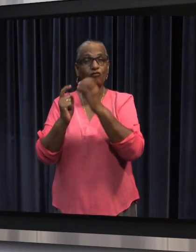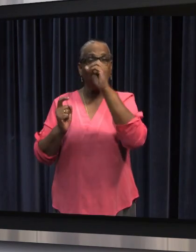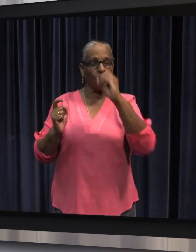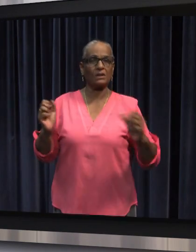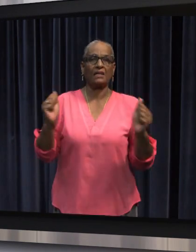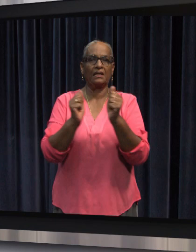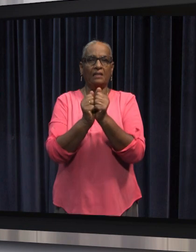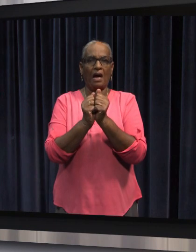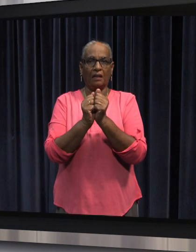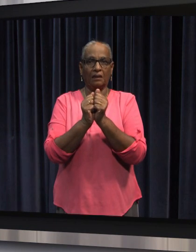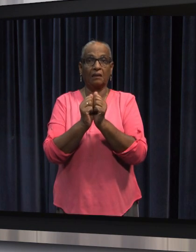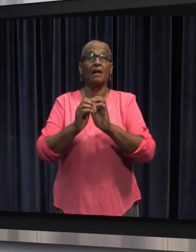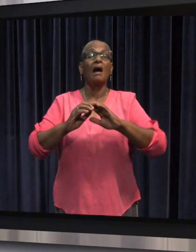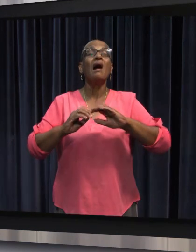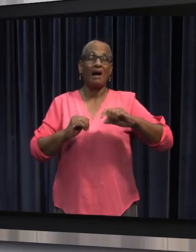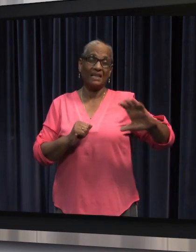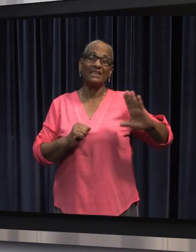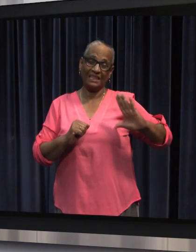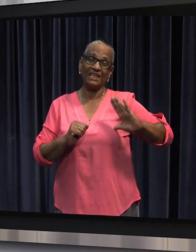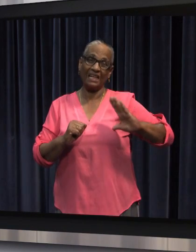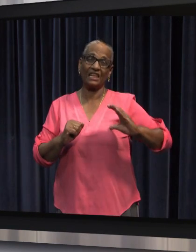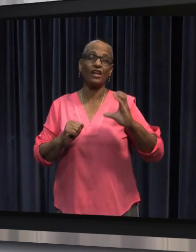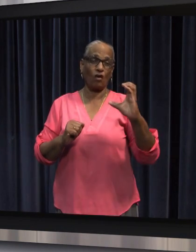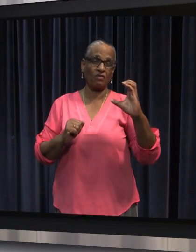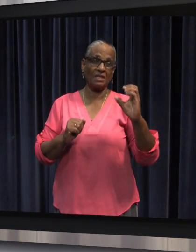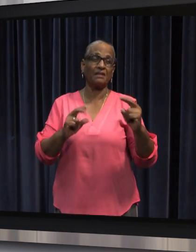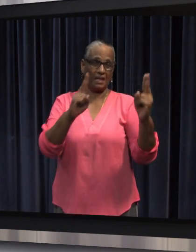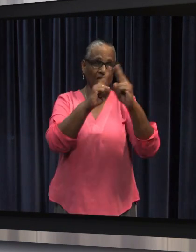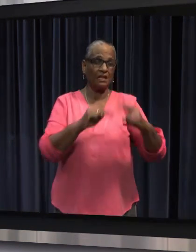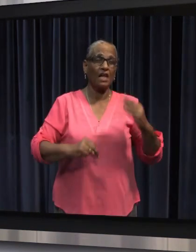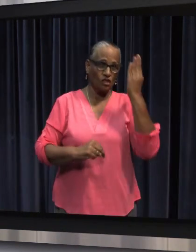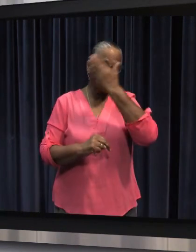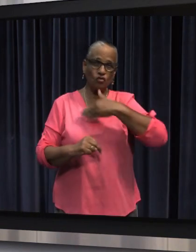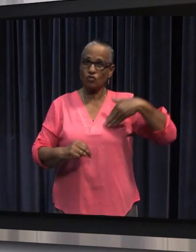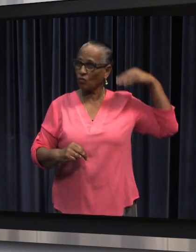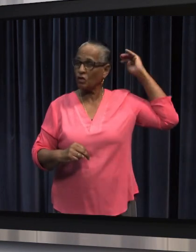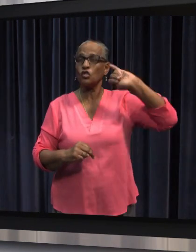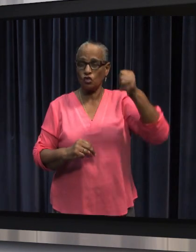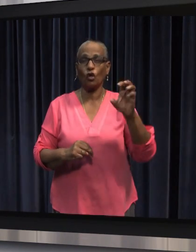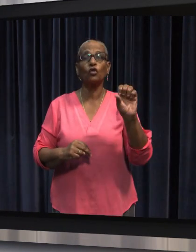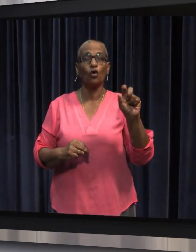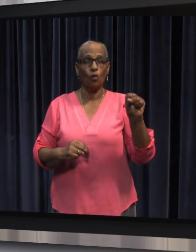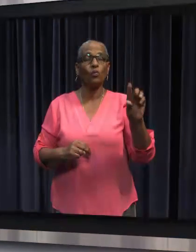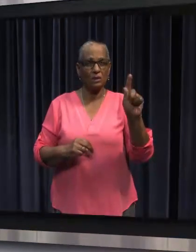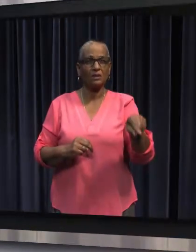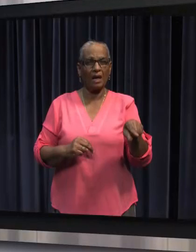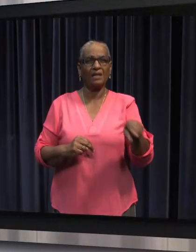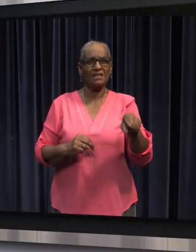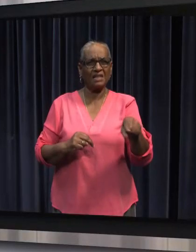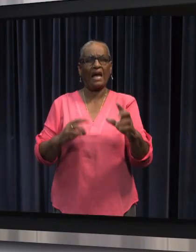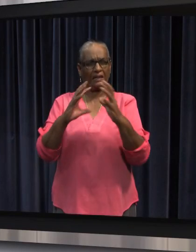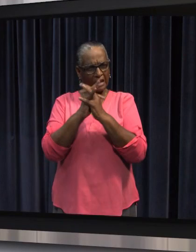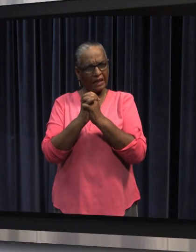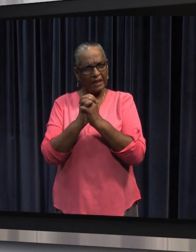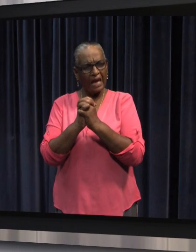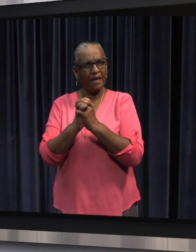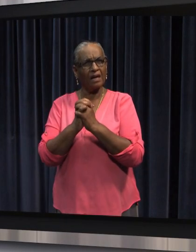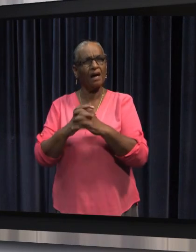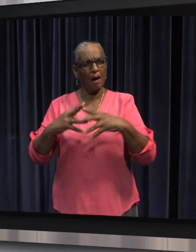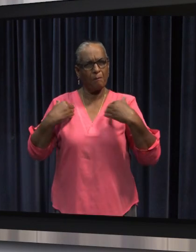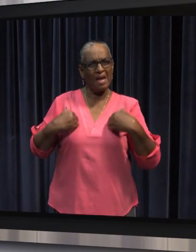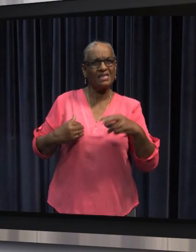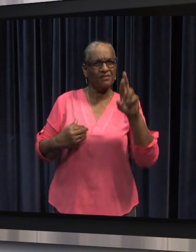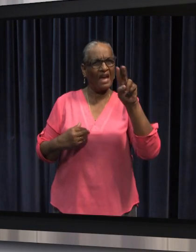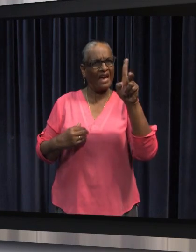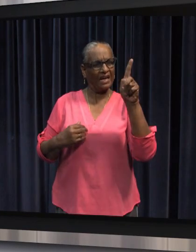0.11% per year. So says the General Director of Conservation International Suriname, John Schoetschalk, in